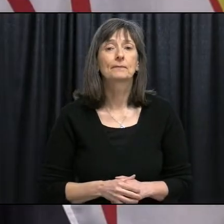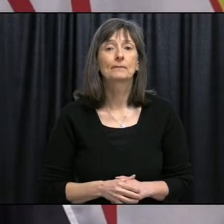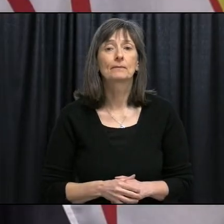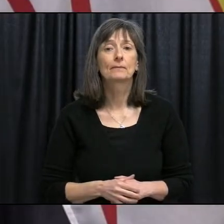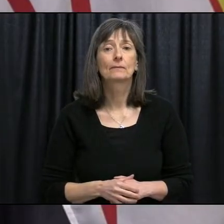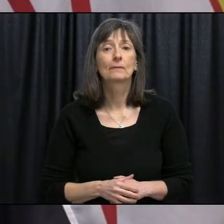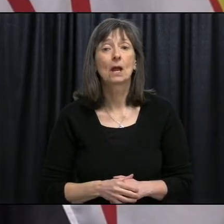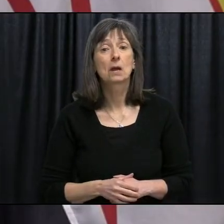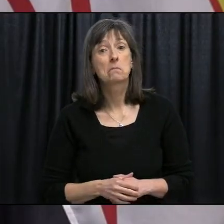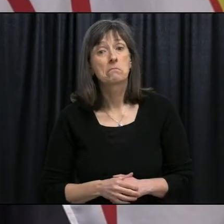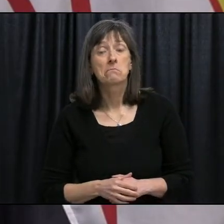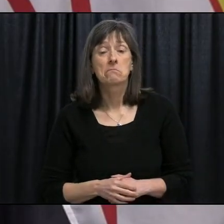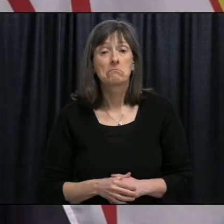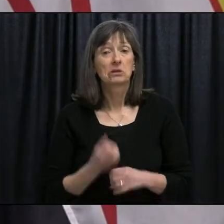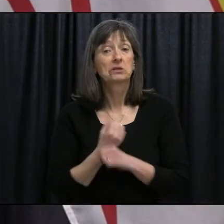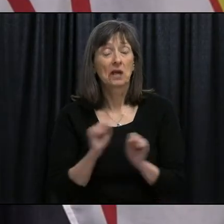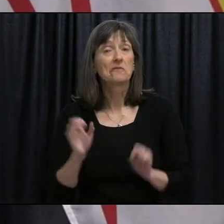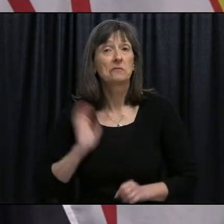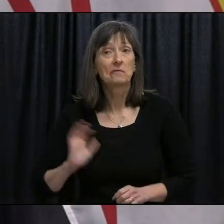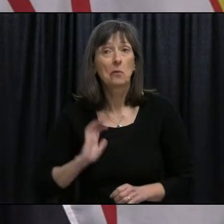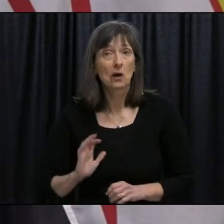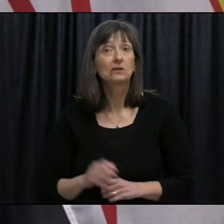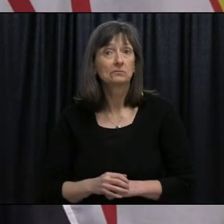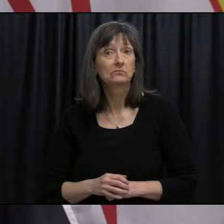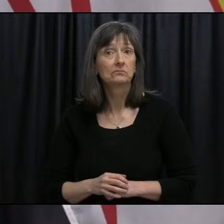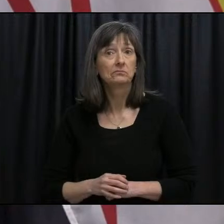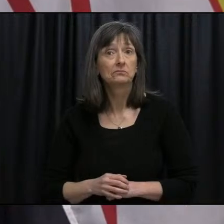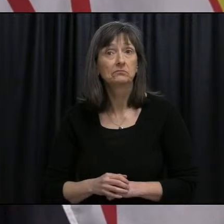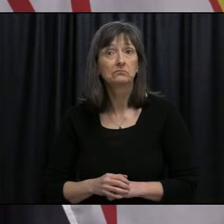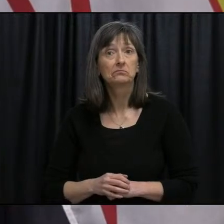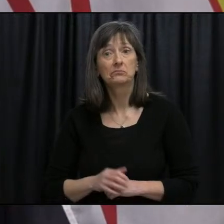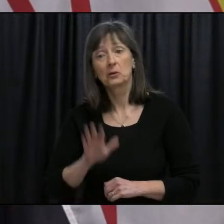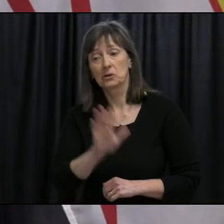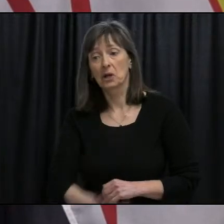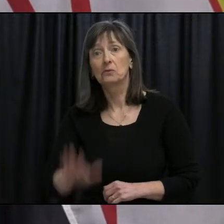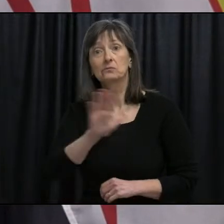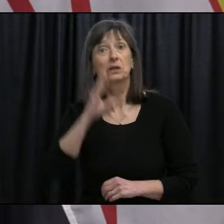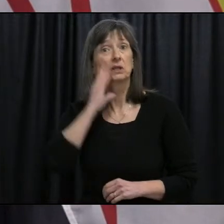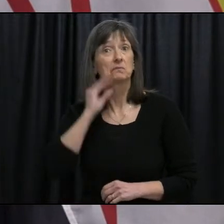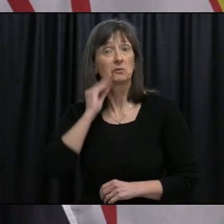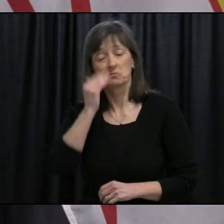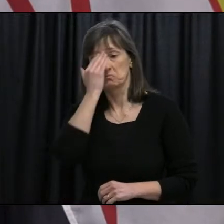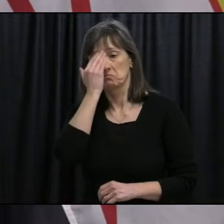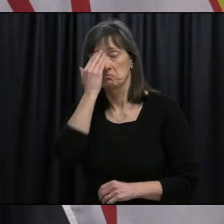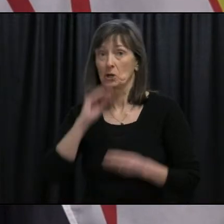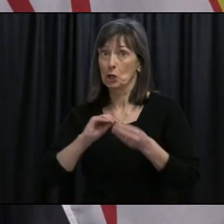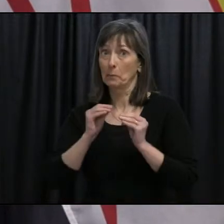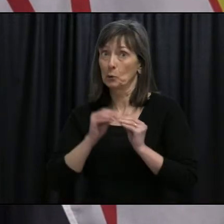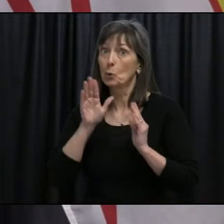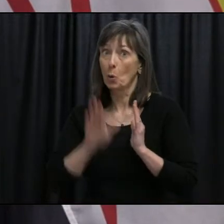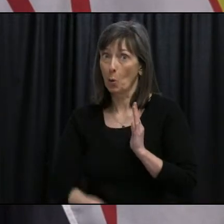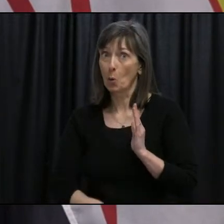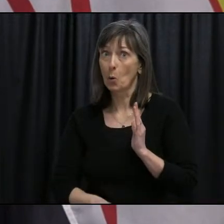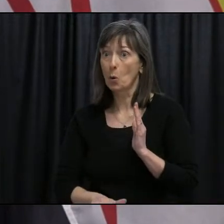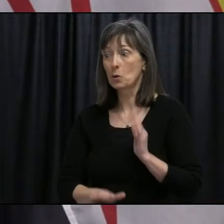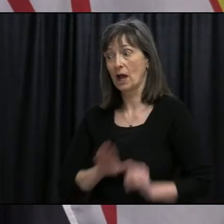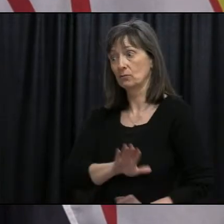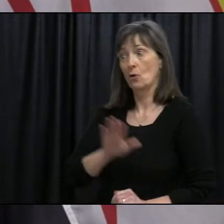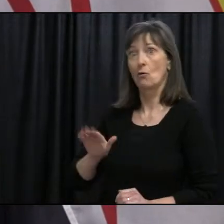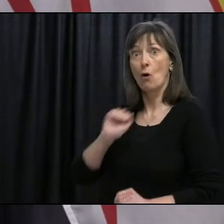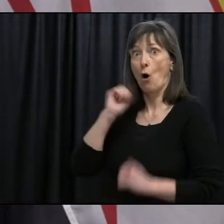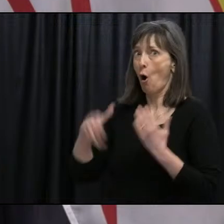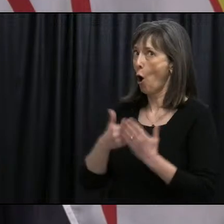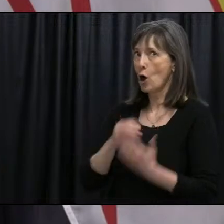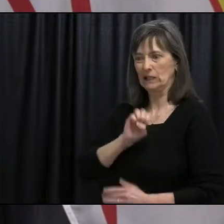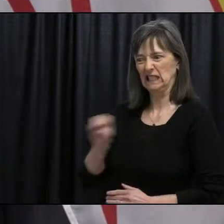Well, I think, we've done it safely before. People know what to do. They know what to expect. Our numbers are low. Our numbers are low everywhere in the region.